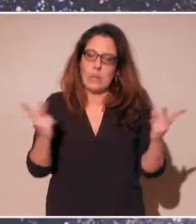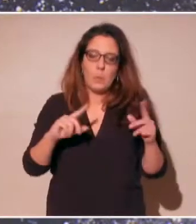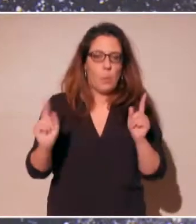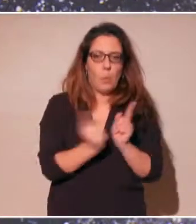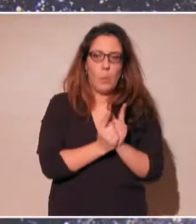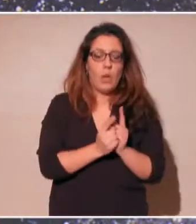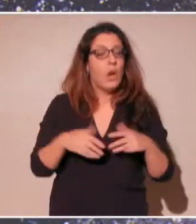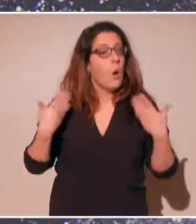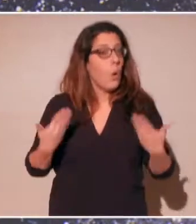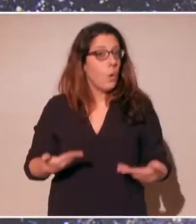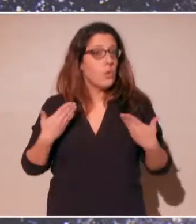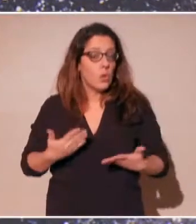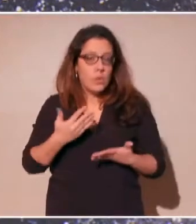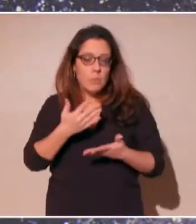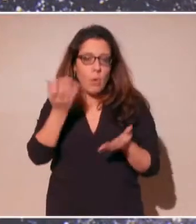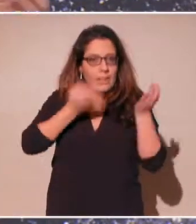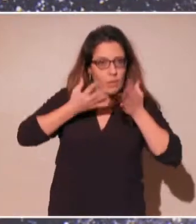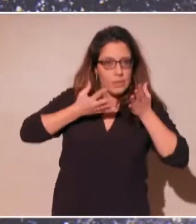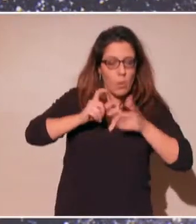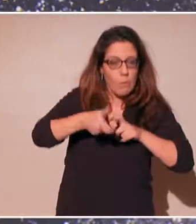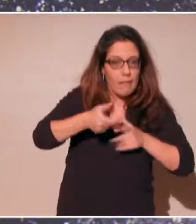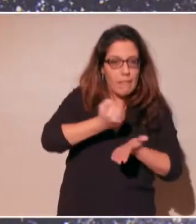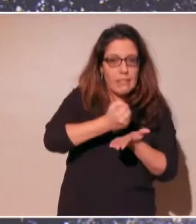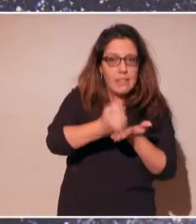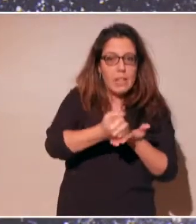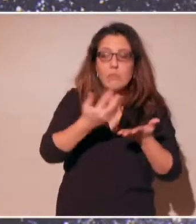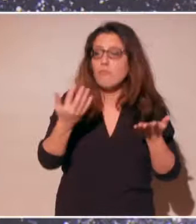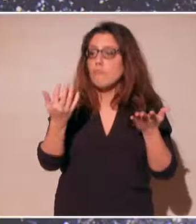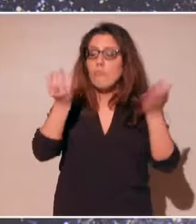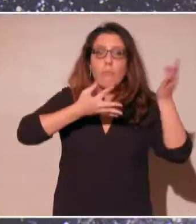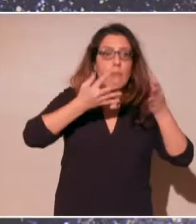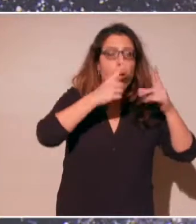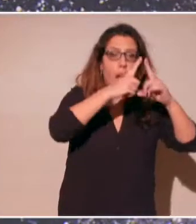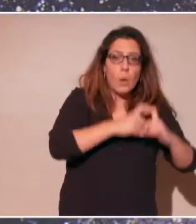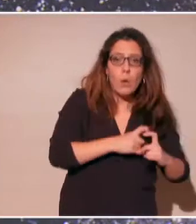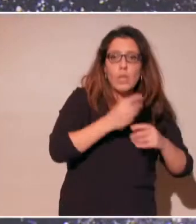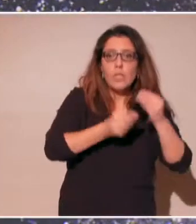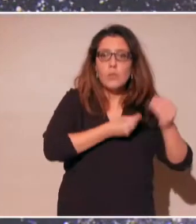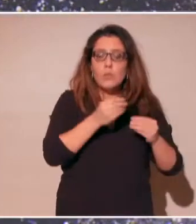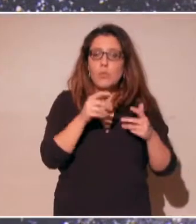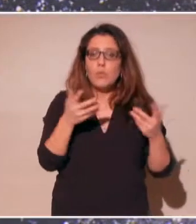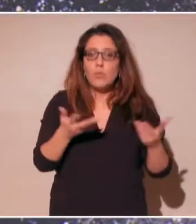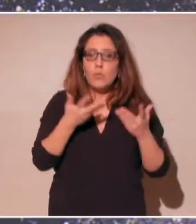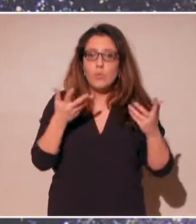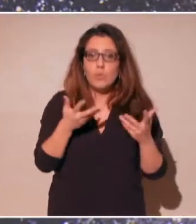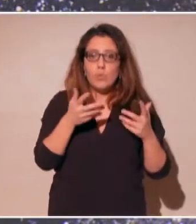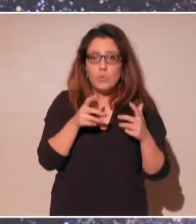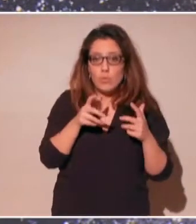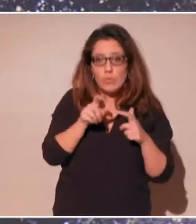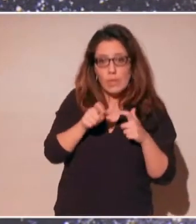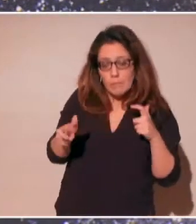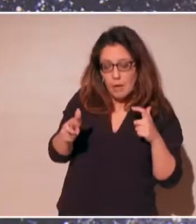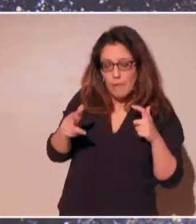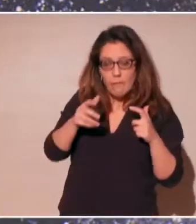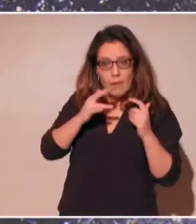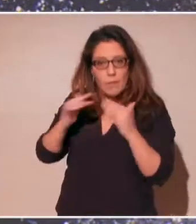further. It's also important in France when you're testing an innovation, whether you're talking about an algorithm and